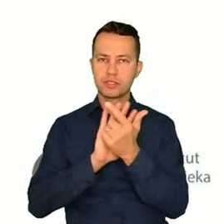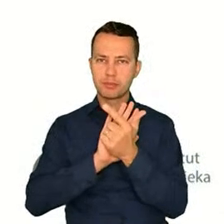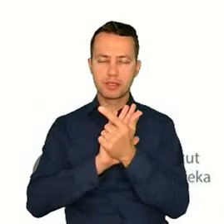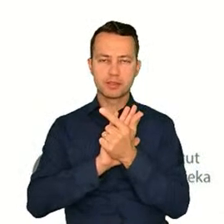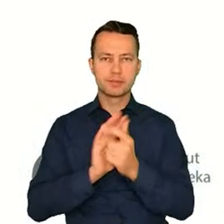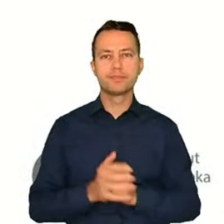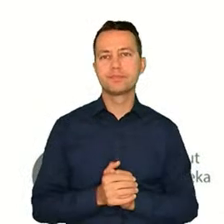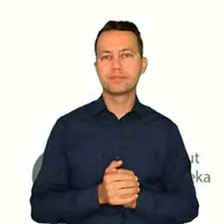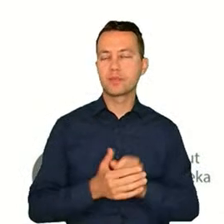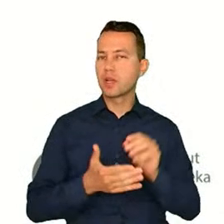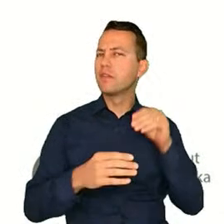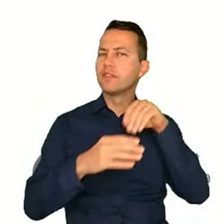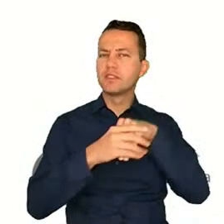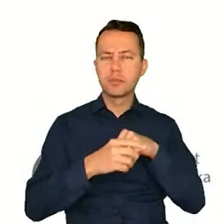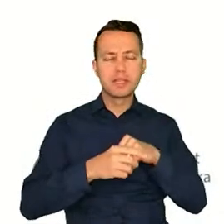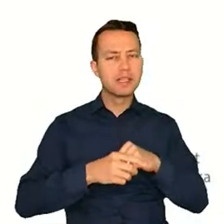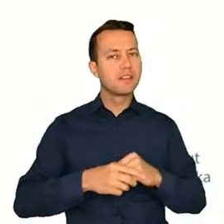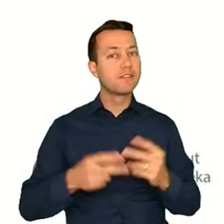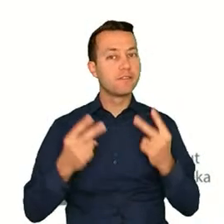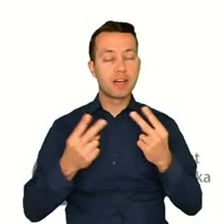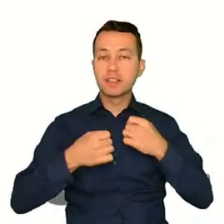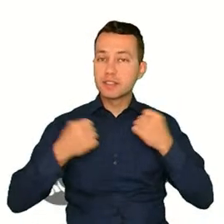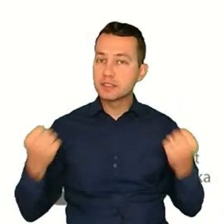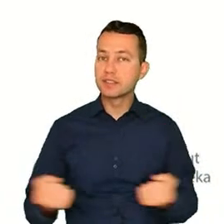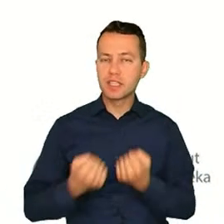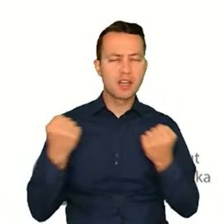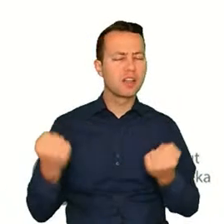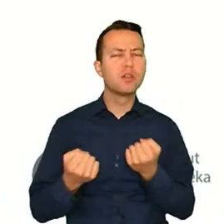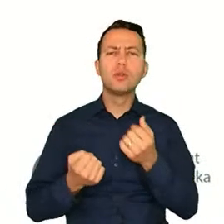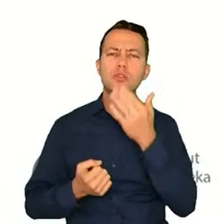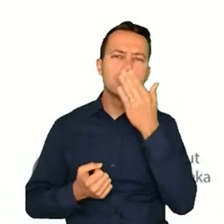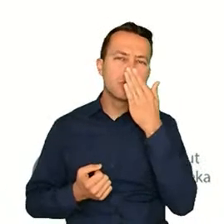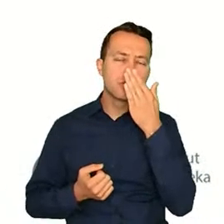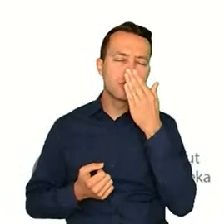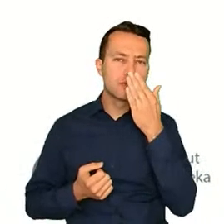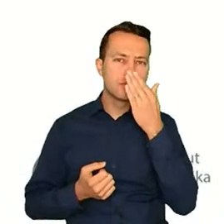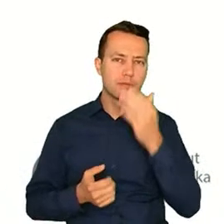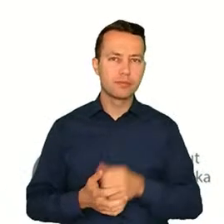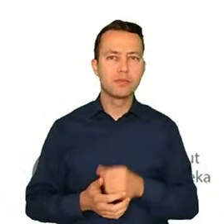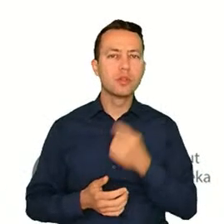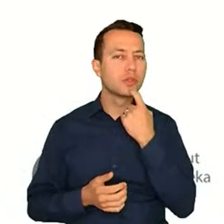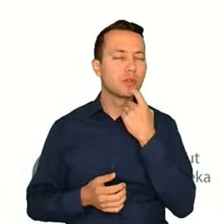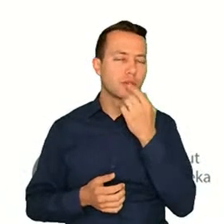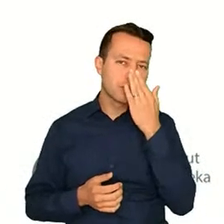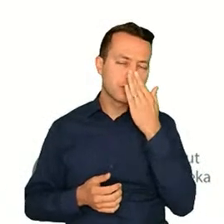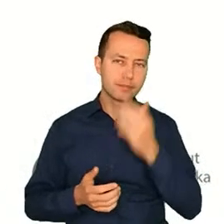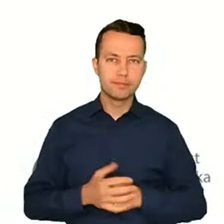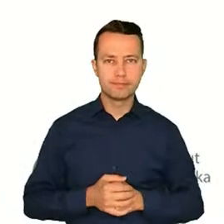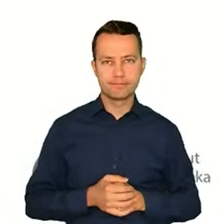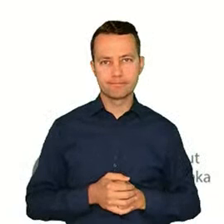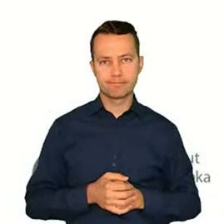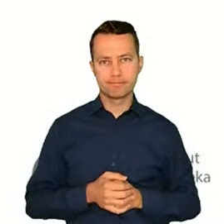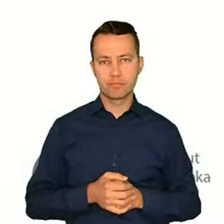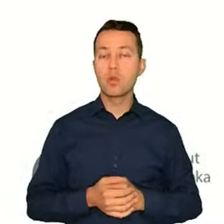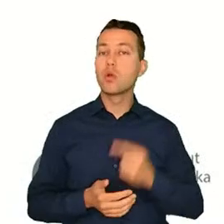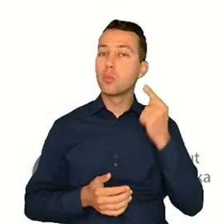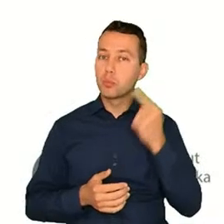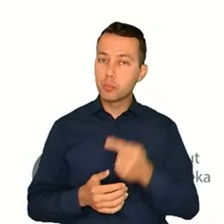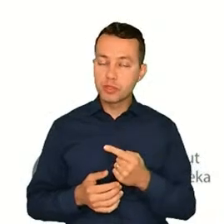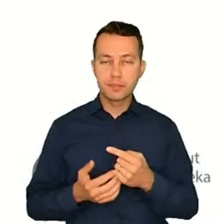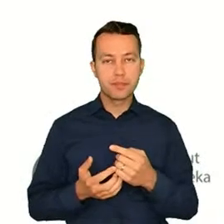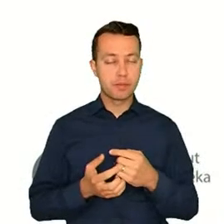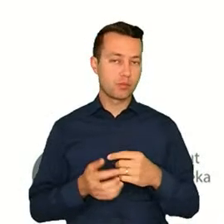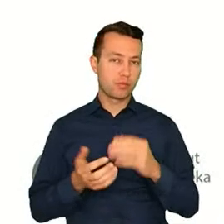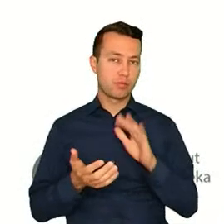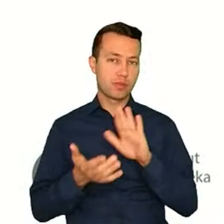which gives us details about due diligence and what is the purpose of due diligence? Well, we need to